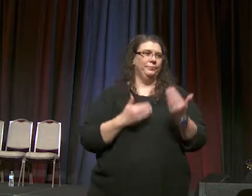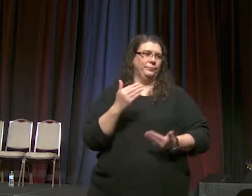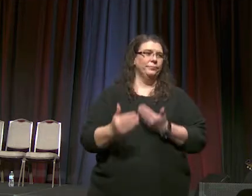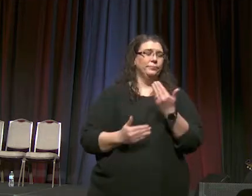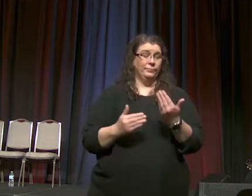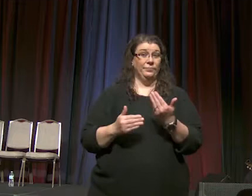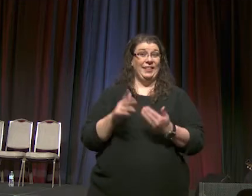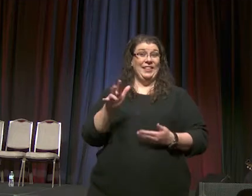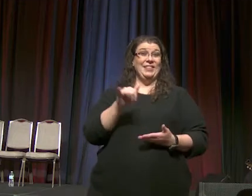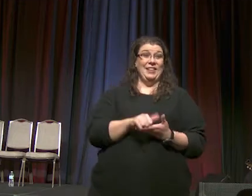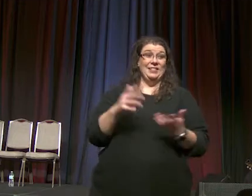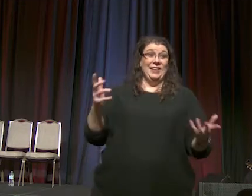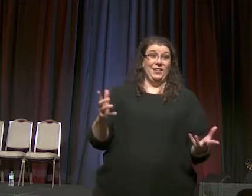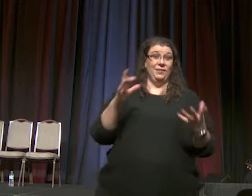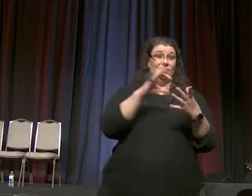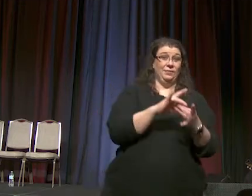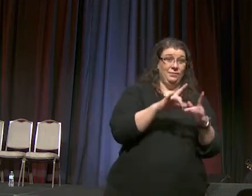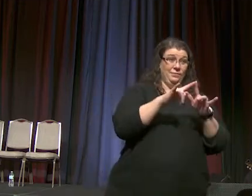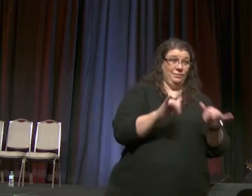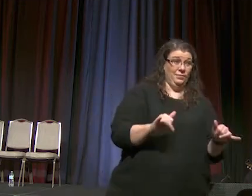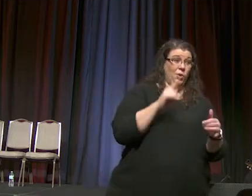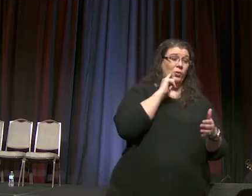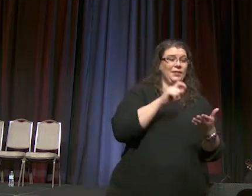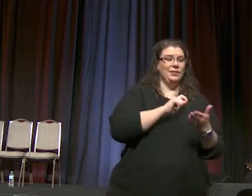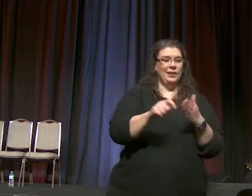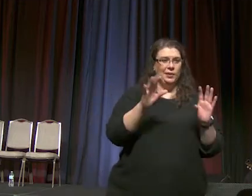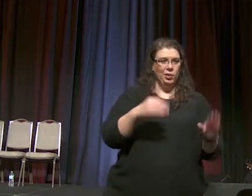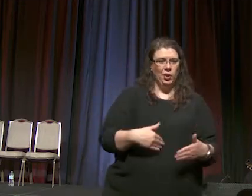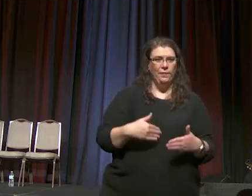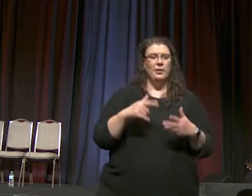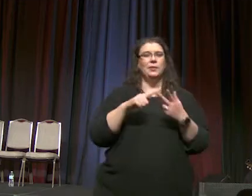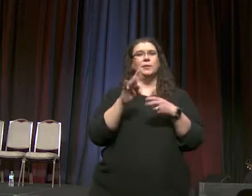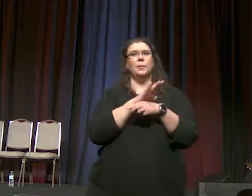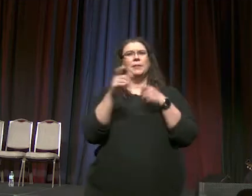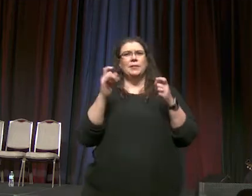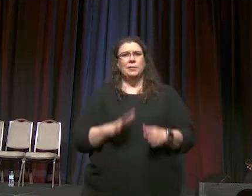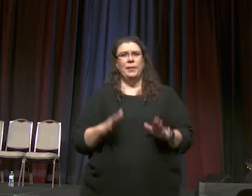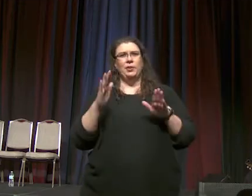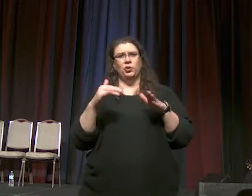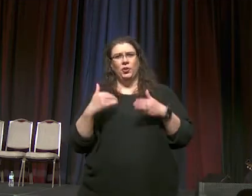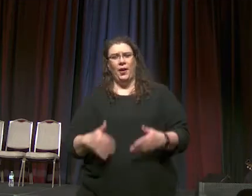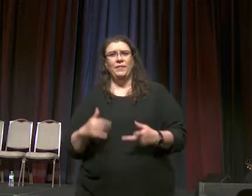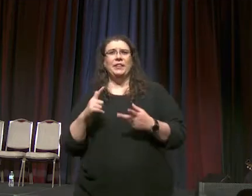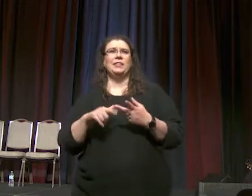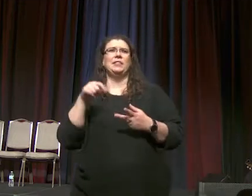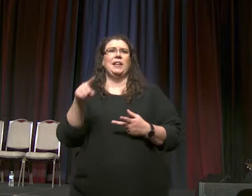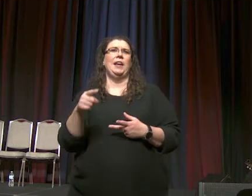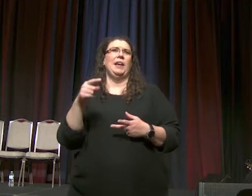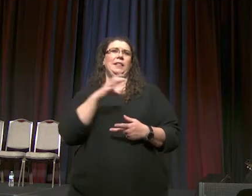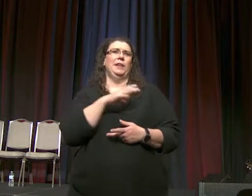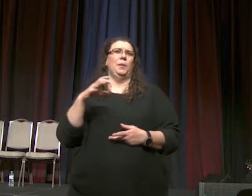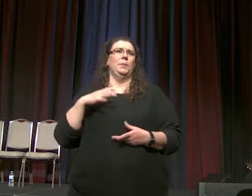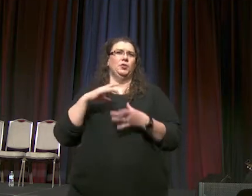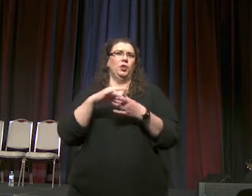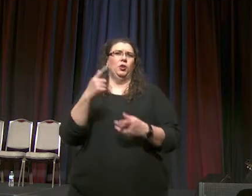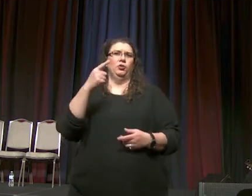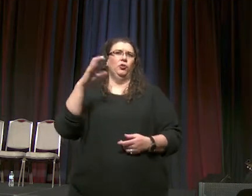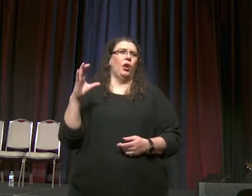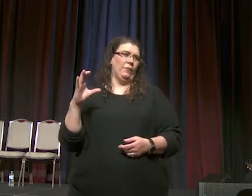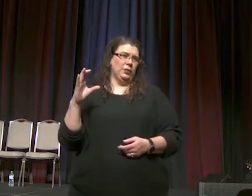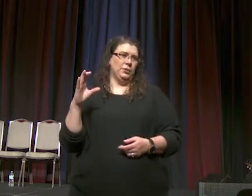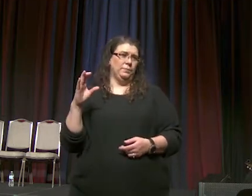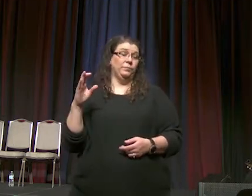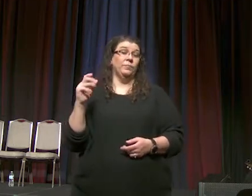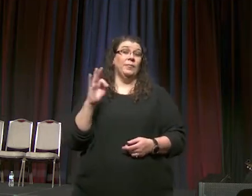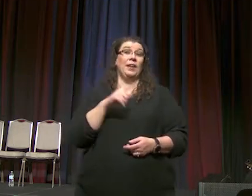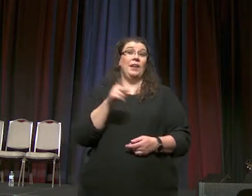does that in conjunction with the Secretary's office, the Business Manager's office, and the Commission on General Conference. If you are